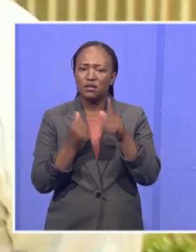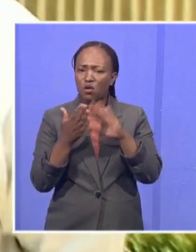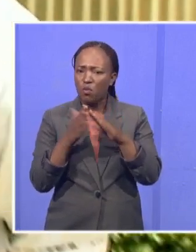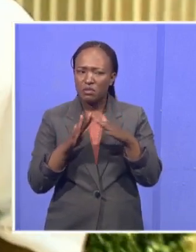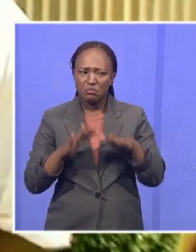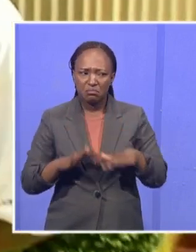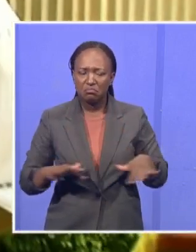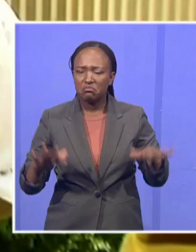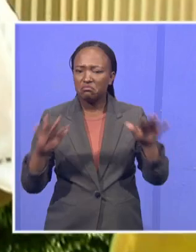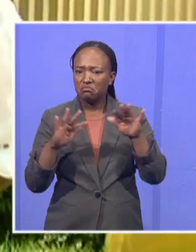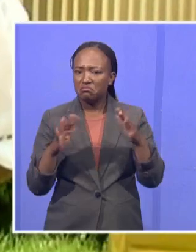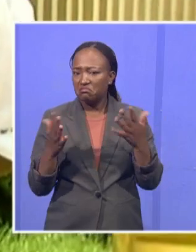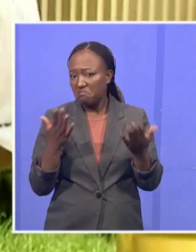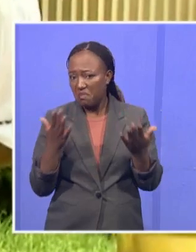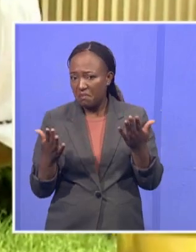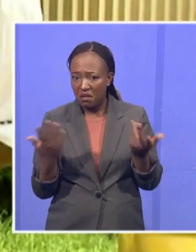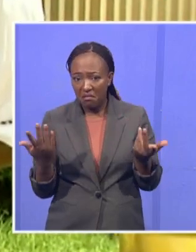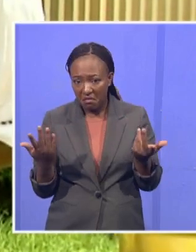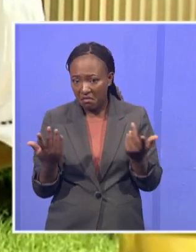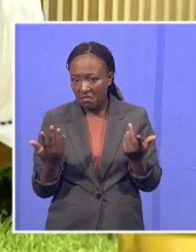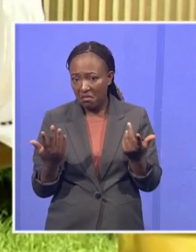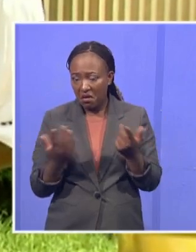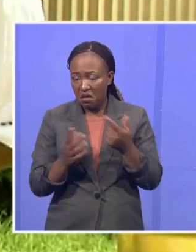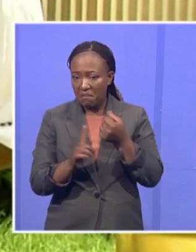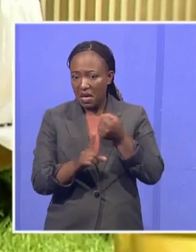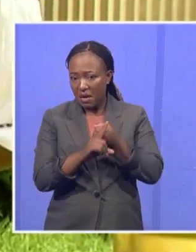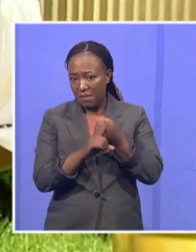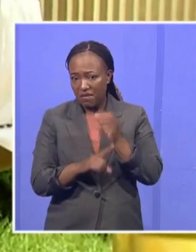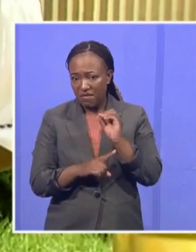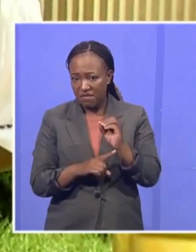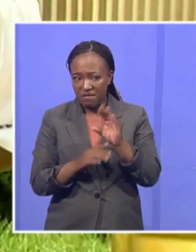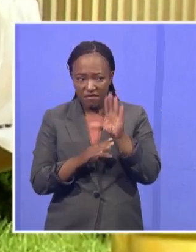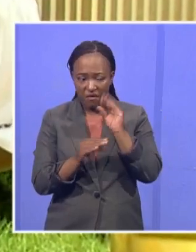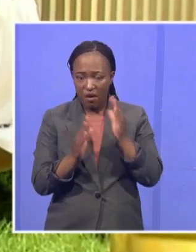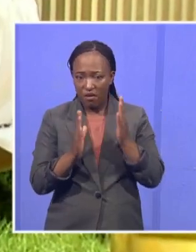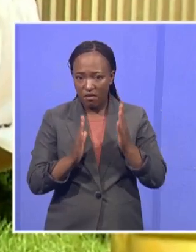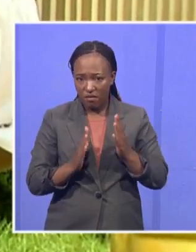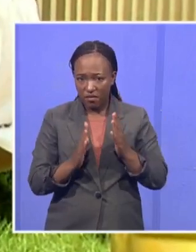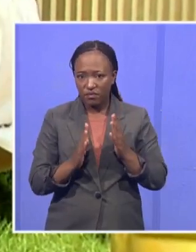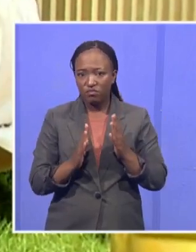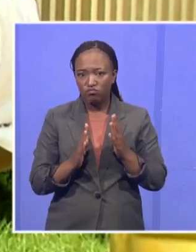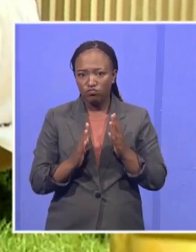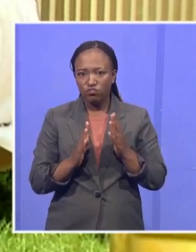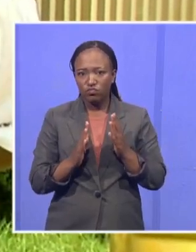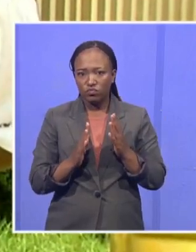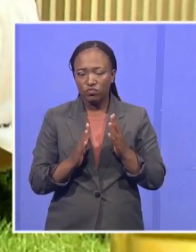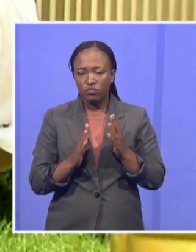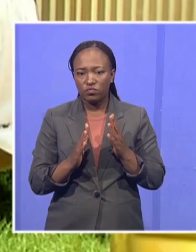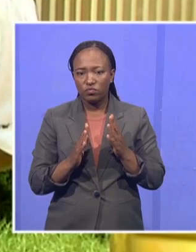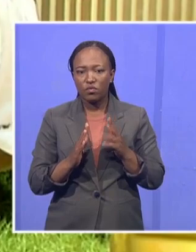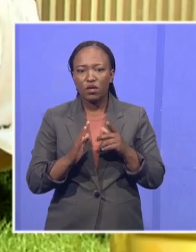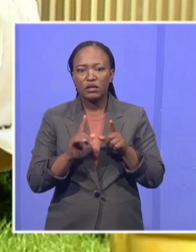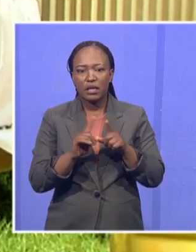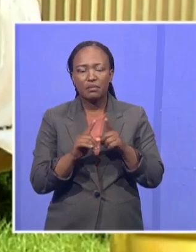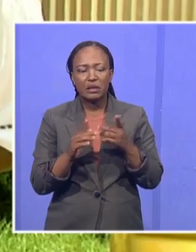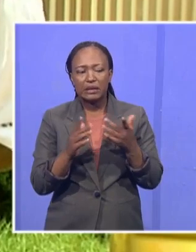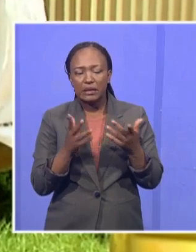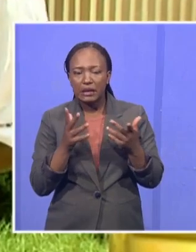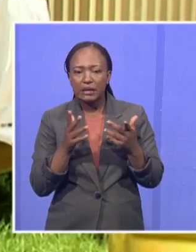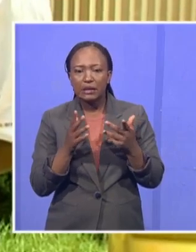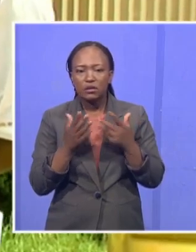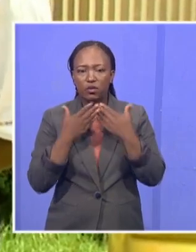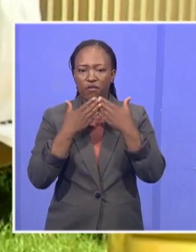community, may have also have had an impact on those learners in how they responded to their